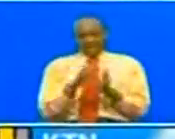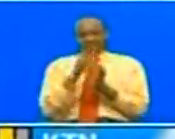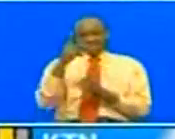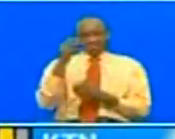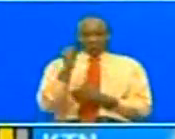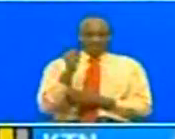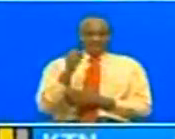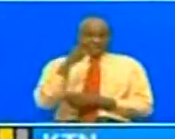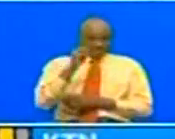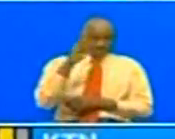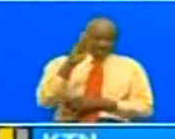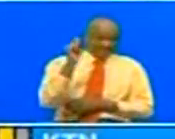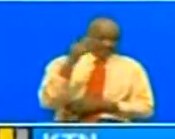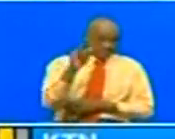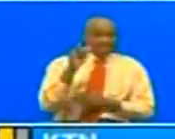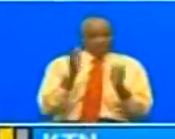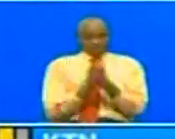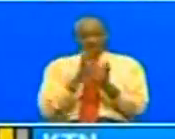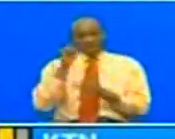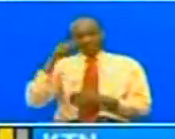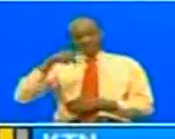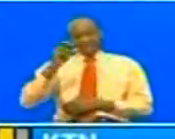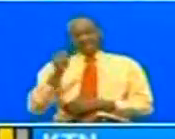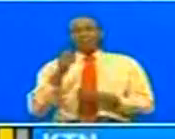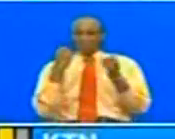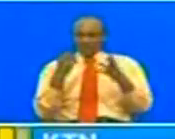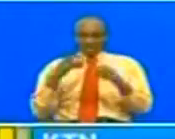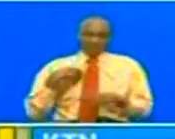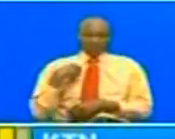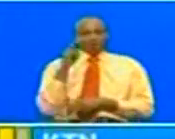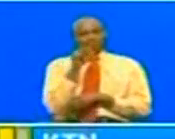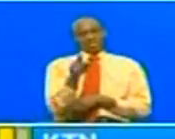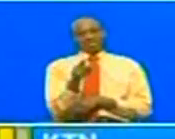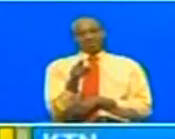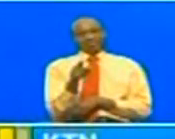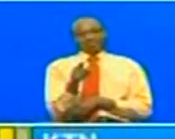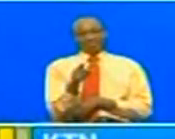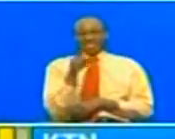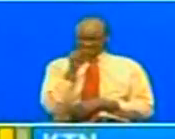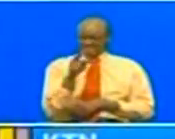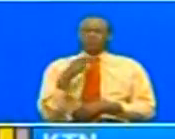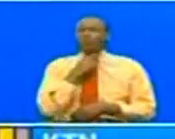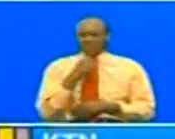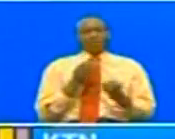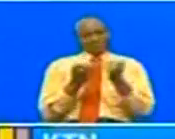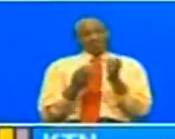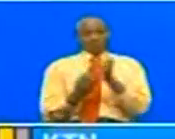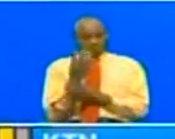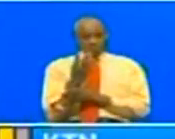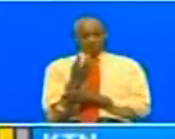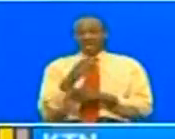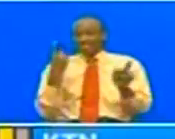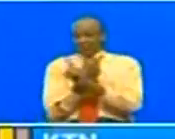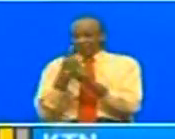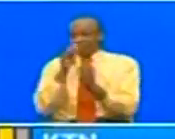and KCB M-Pesa, which already have 1 million account holders. it's an exciting space for growth for our businesses. Of the banks that